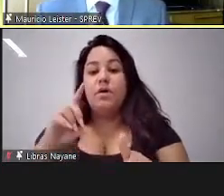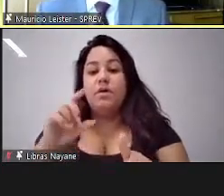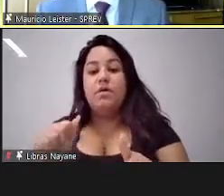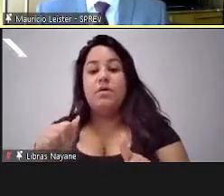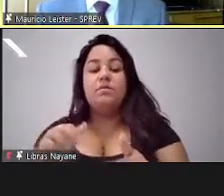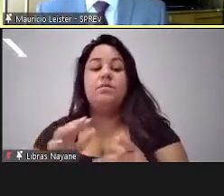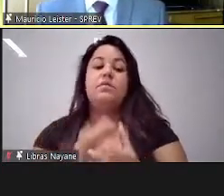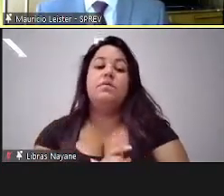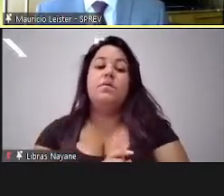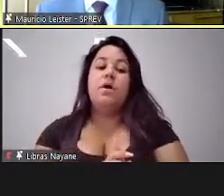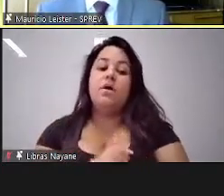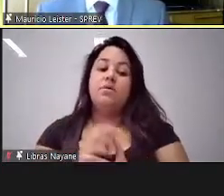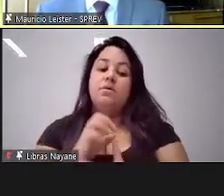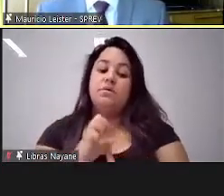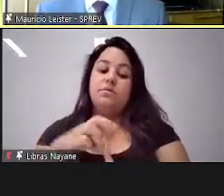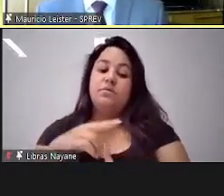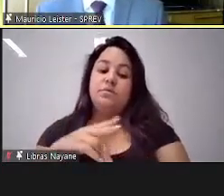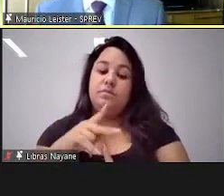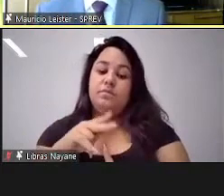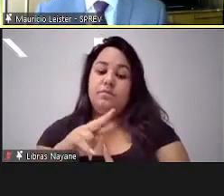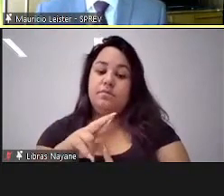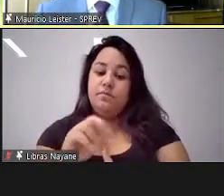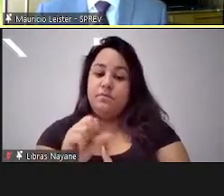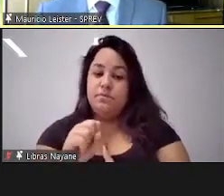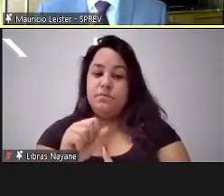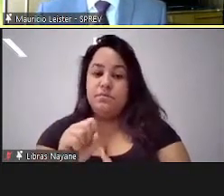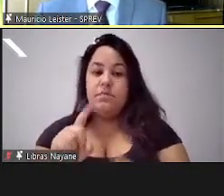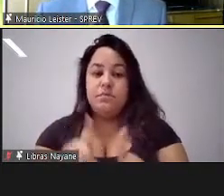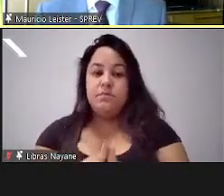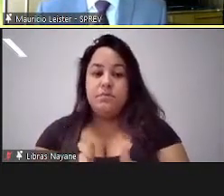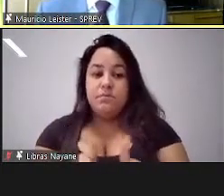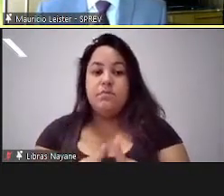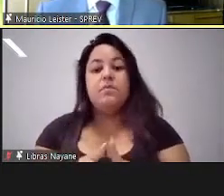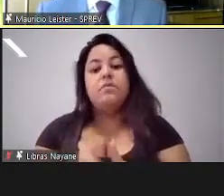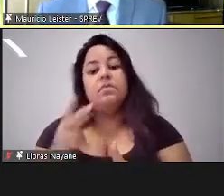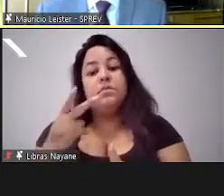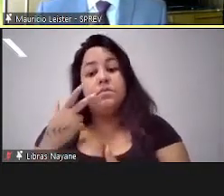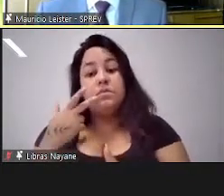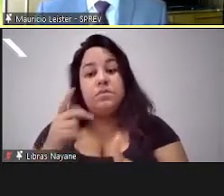the real profit, and the smaller companies,